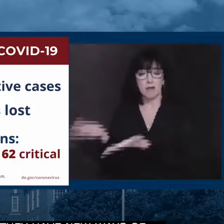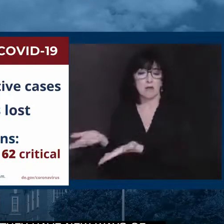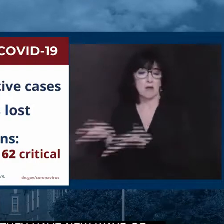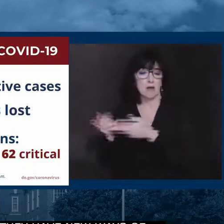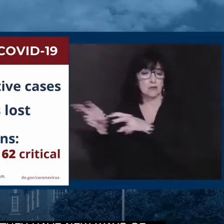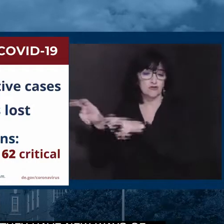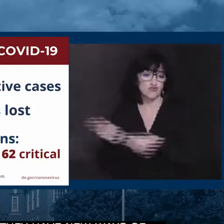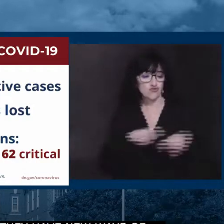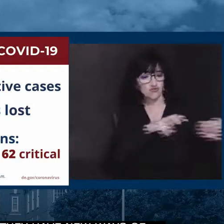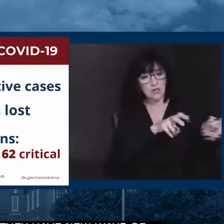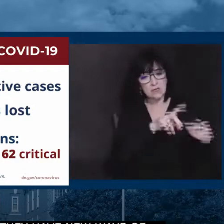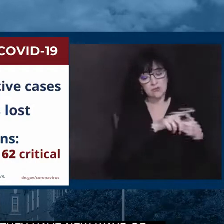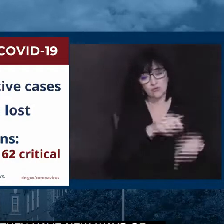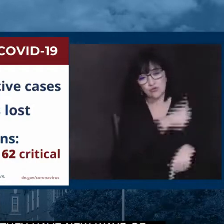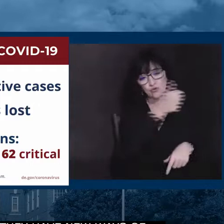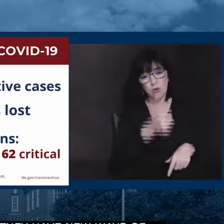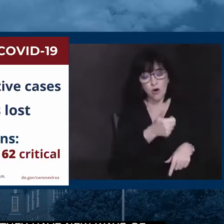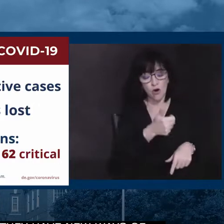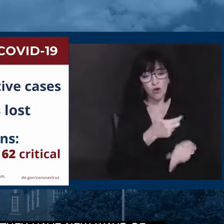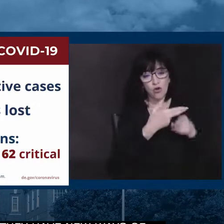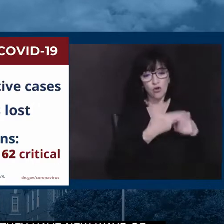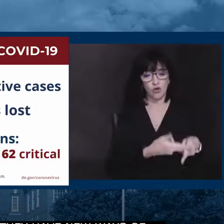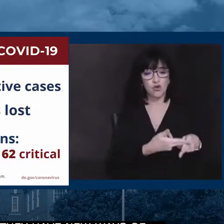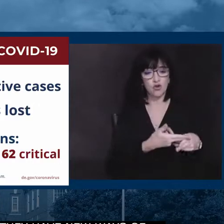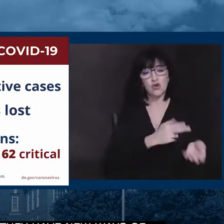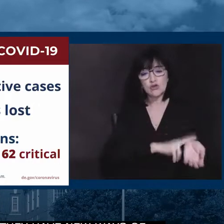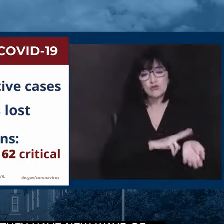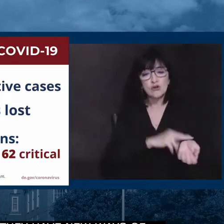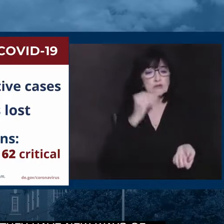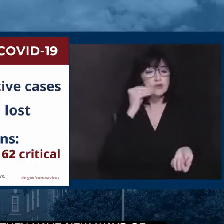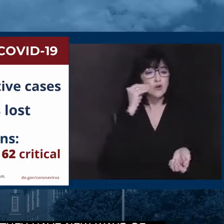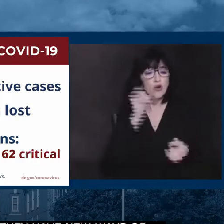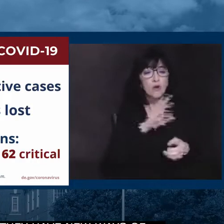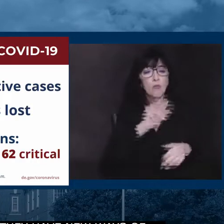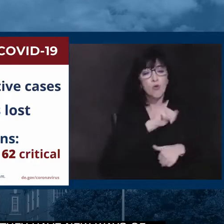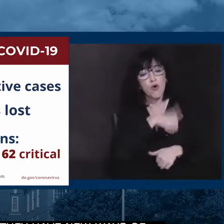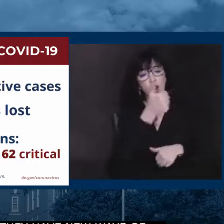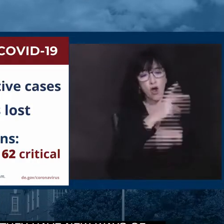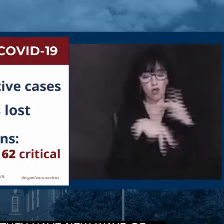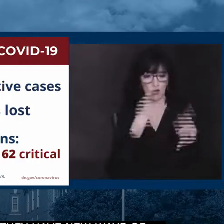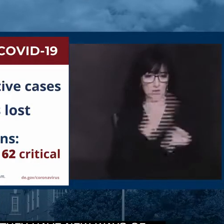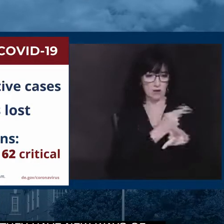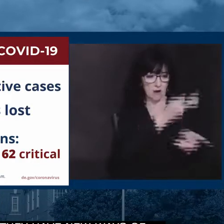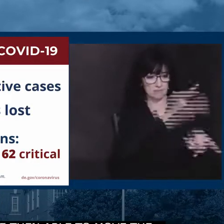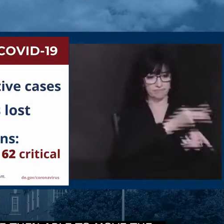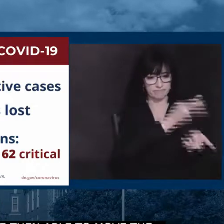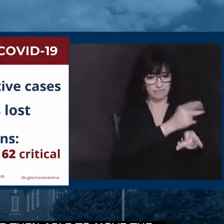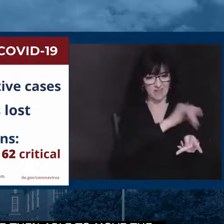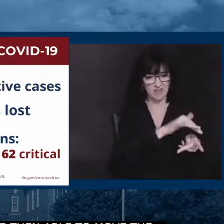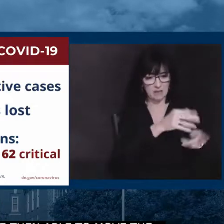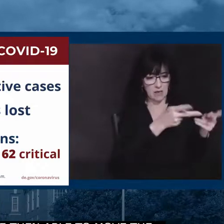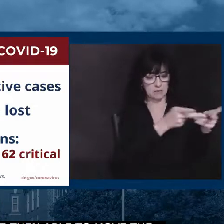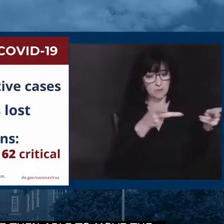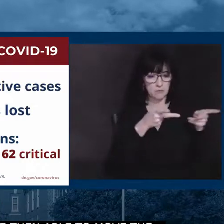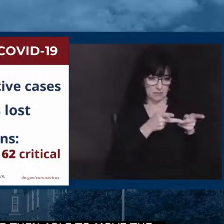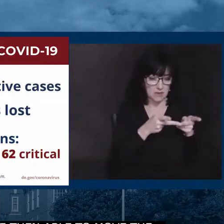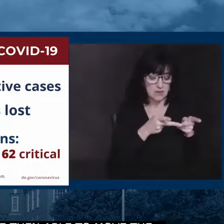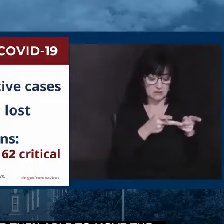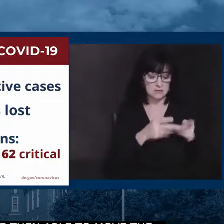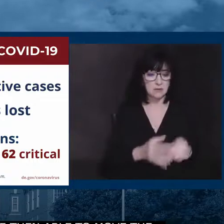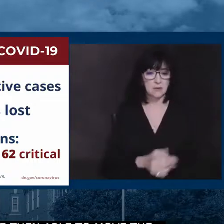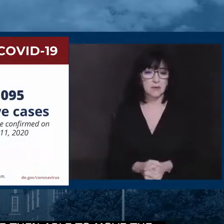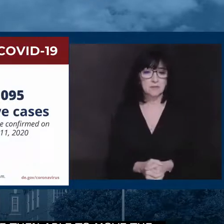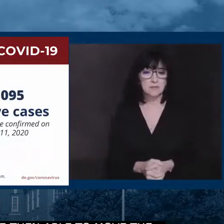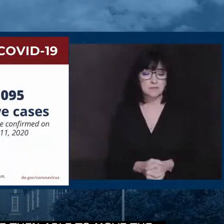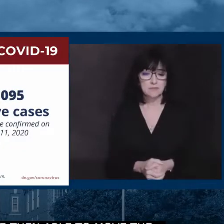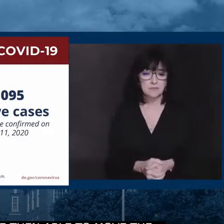with through the state and through our private partners in the nursing home community. So let's